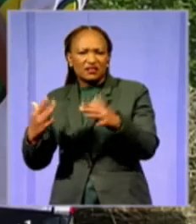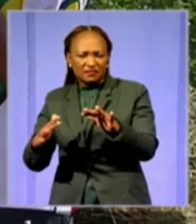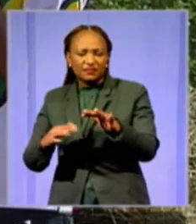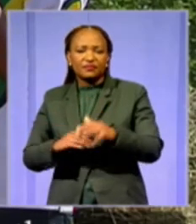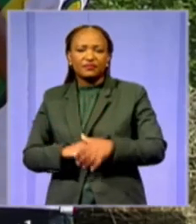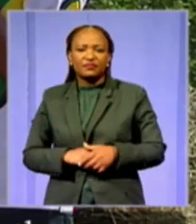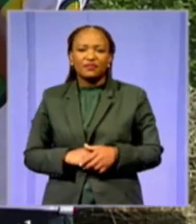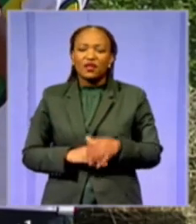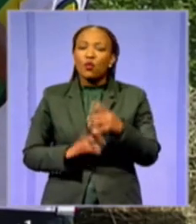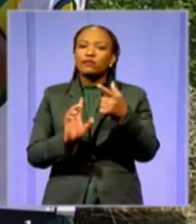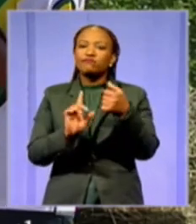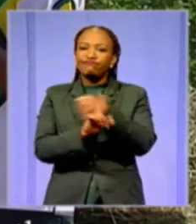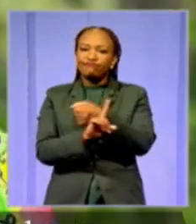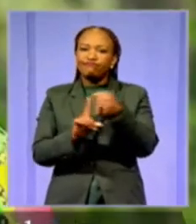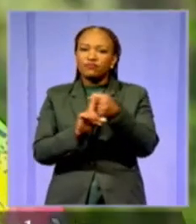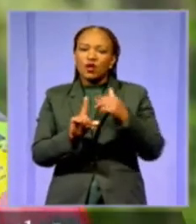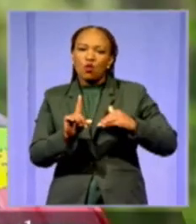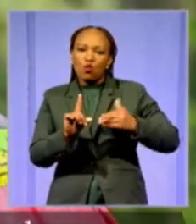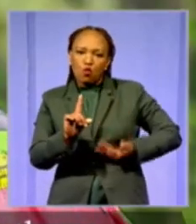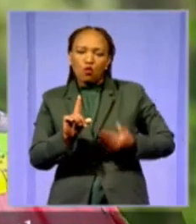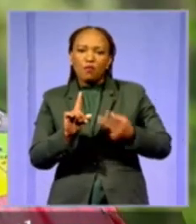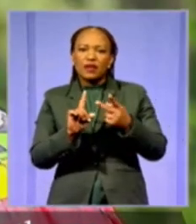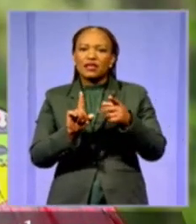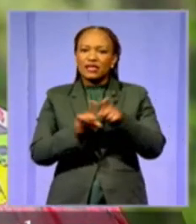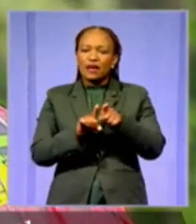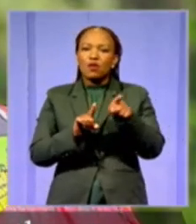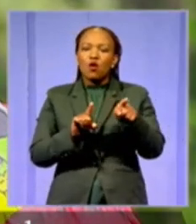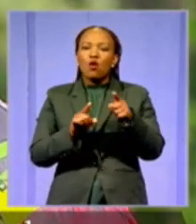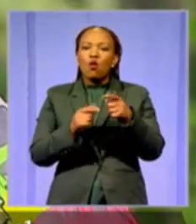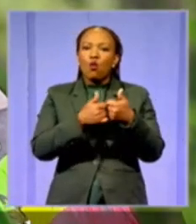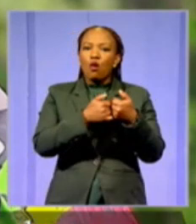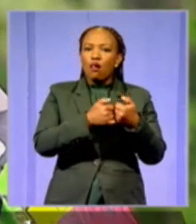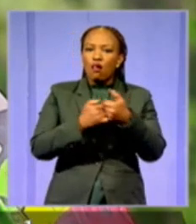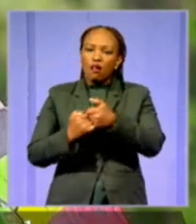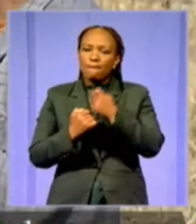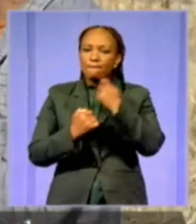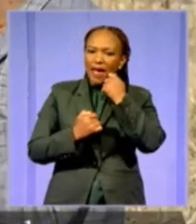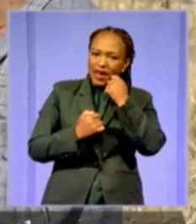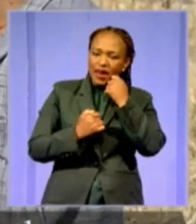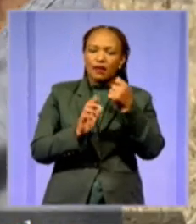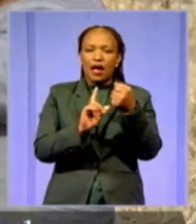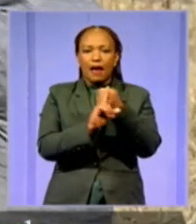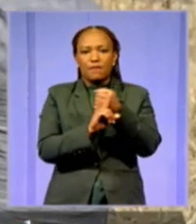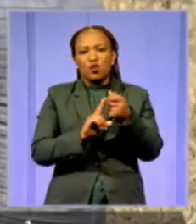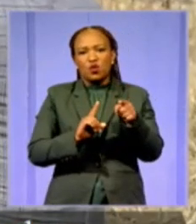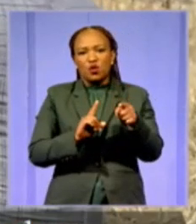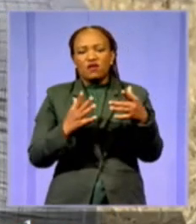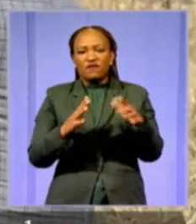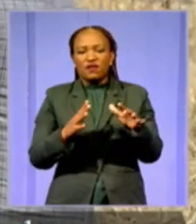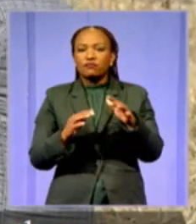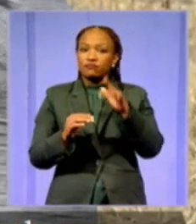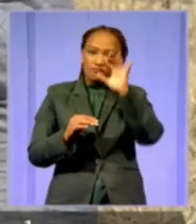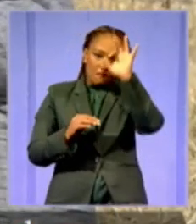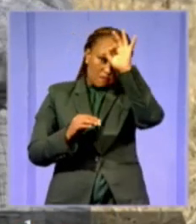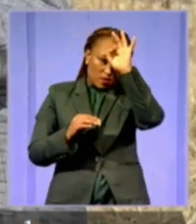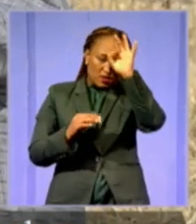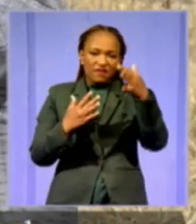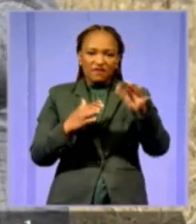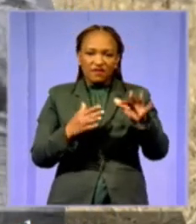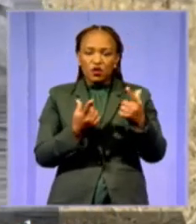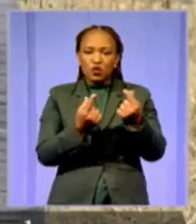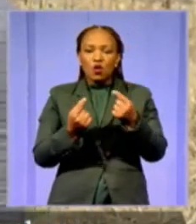ditabeng tsa tlhekefetso ya basadi le batho ba ratanang le batho ba bong bo tshwanang o se o lotse sepolesa ka tsela eo se ileng sa sebetsana le ho